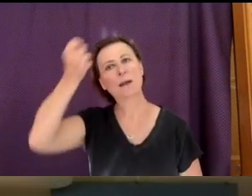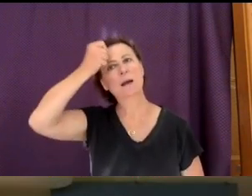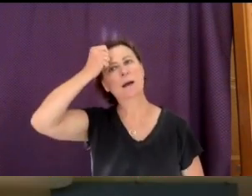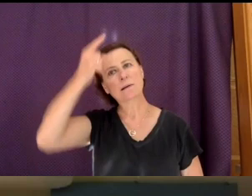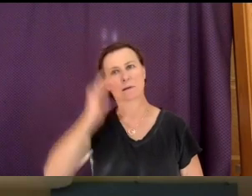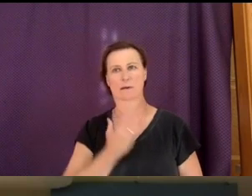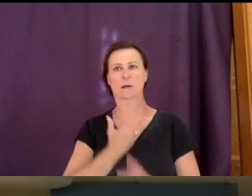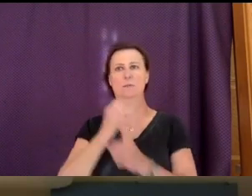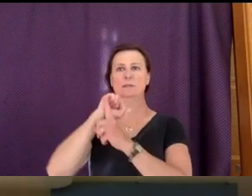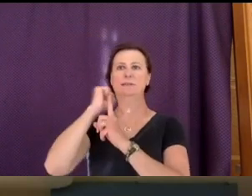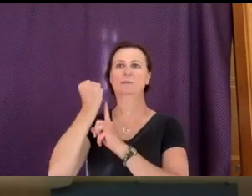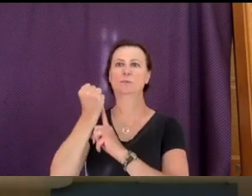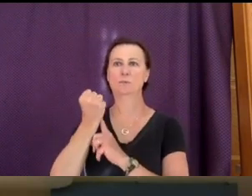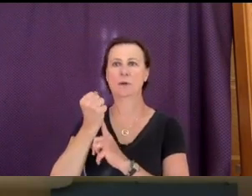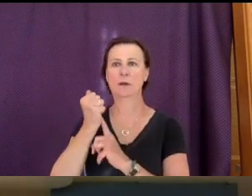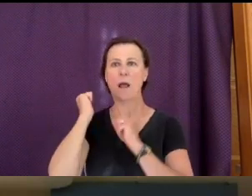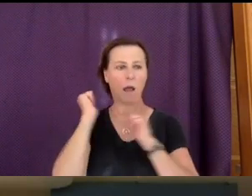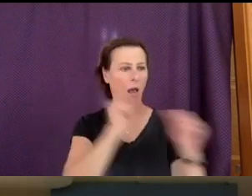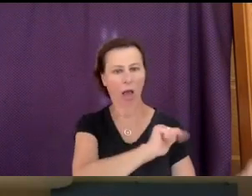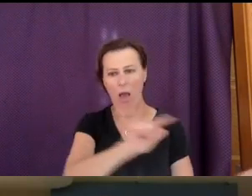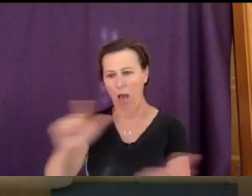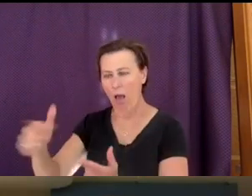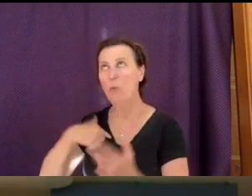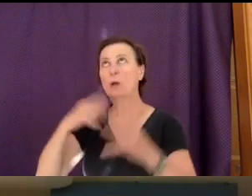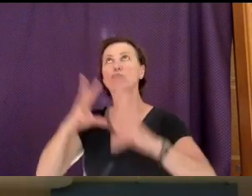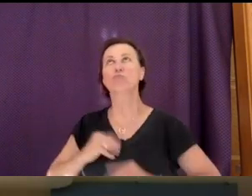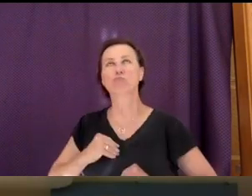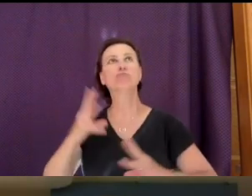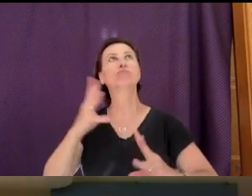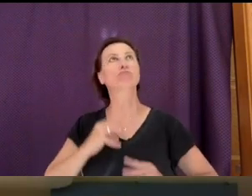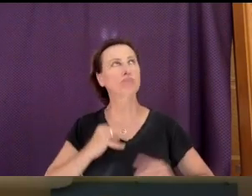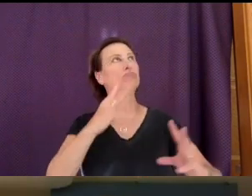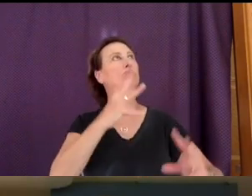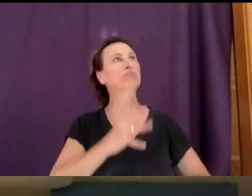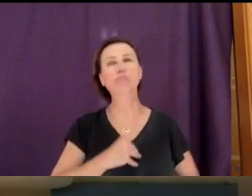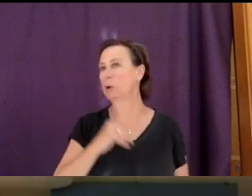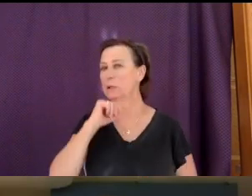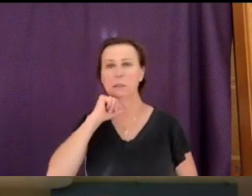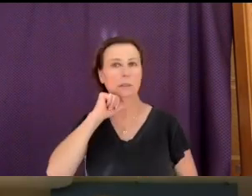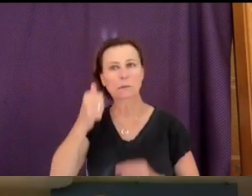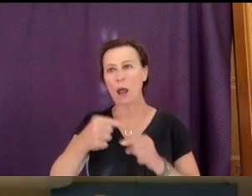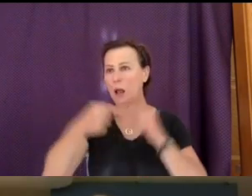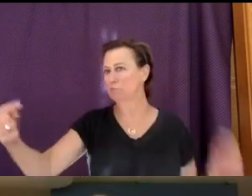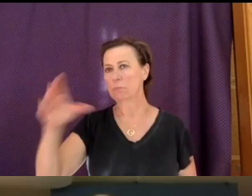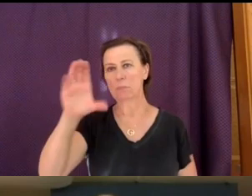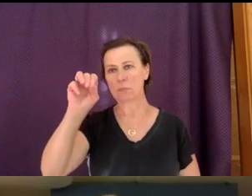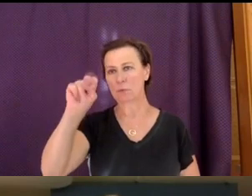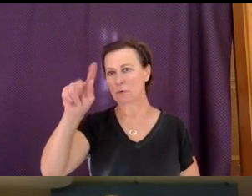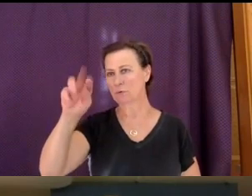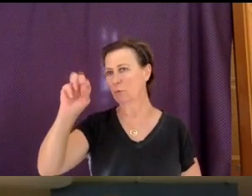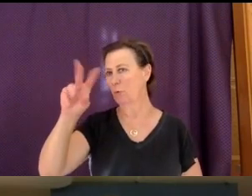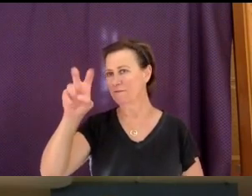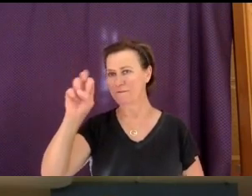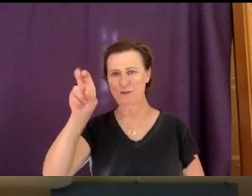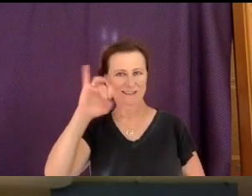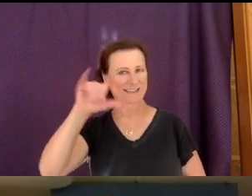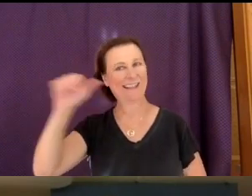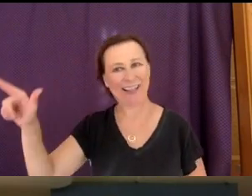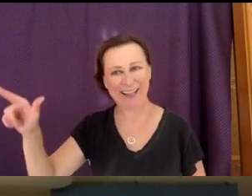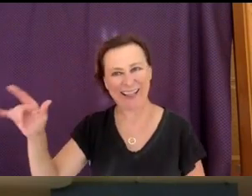all this is taken as given, as uncontroversial as the idea that Earth revolves around the